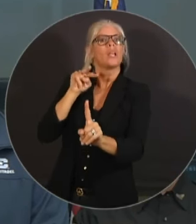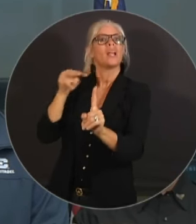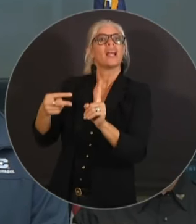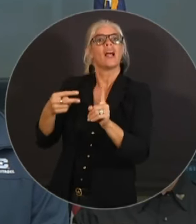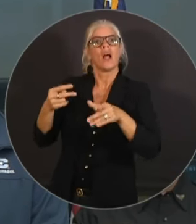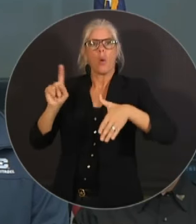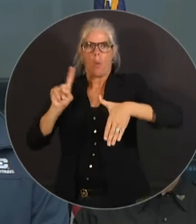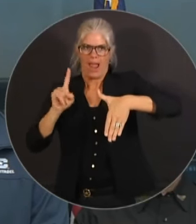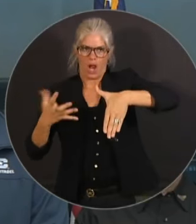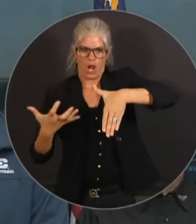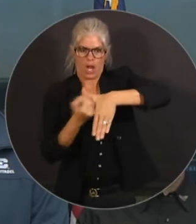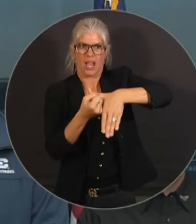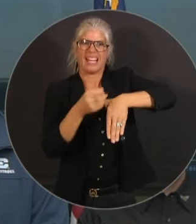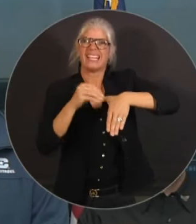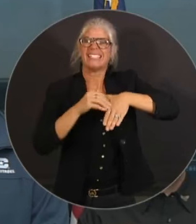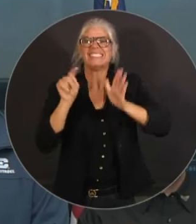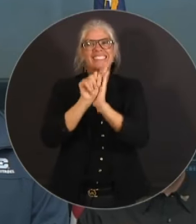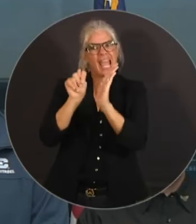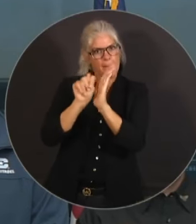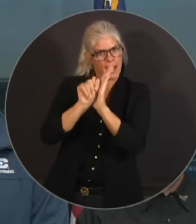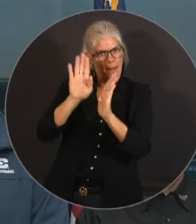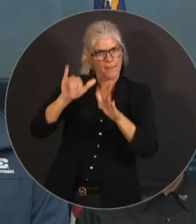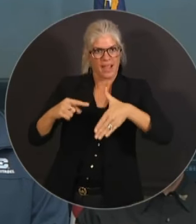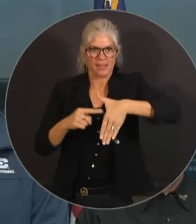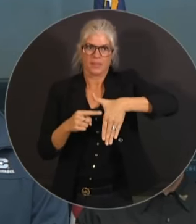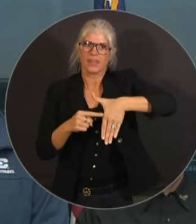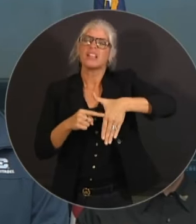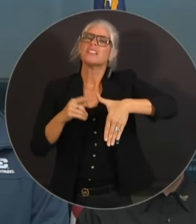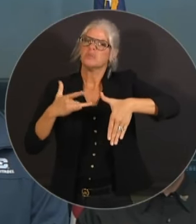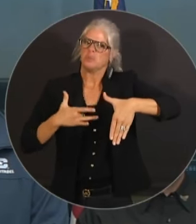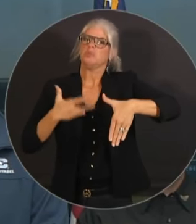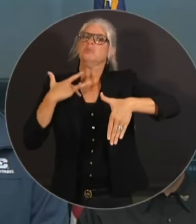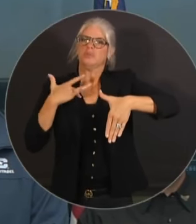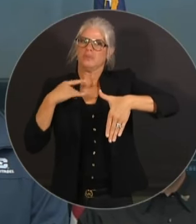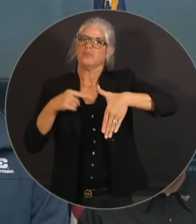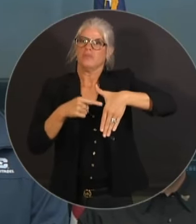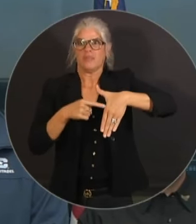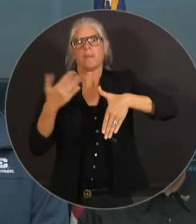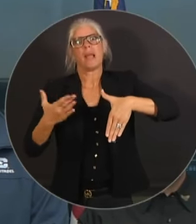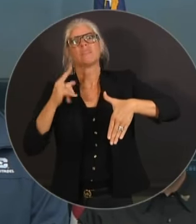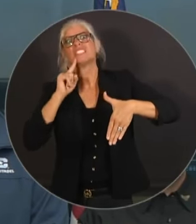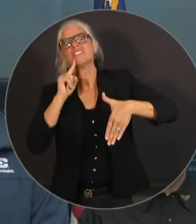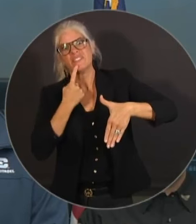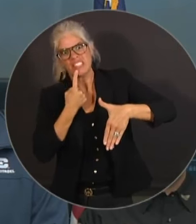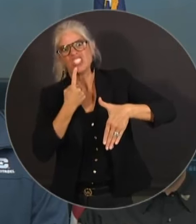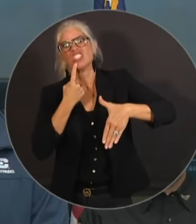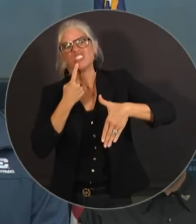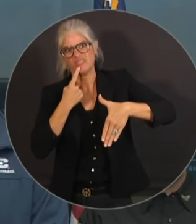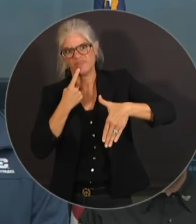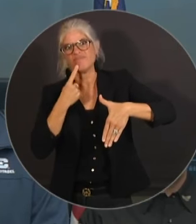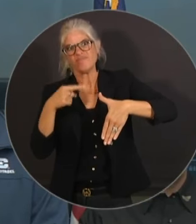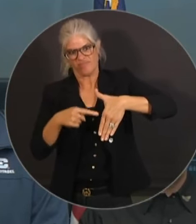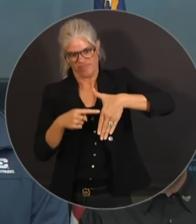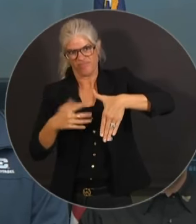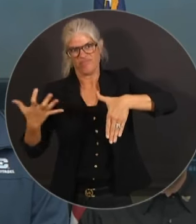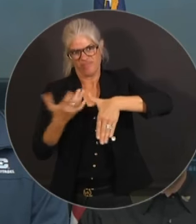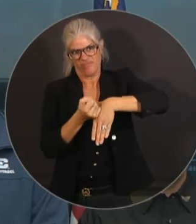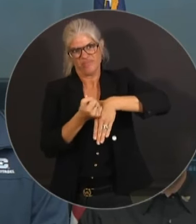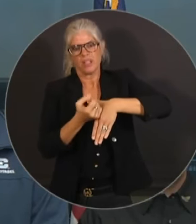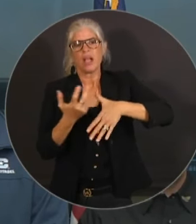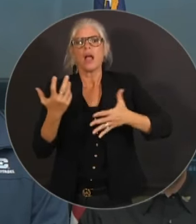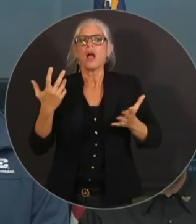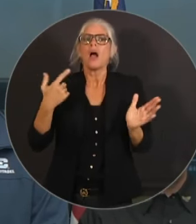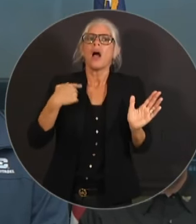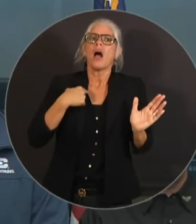the Tampa Bay area as potentially one of the most significant storms that we can face. And that's not just, we would say,